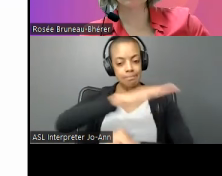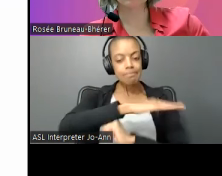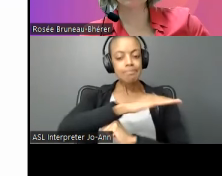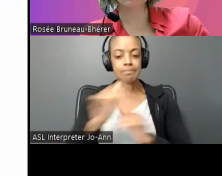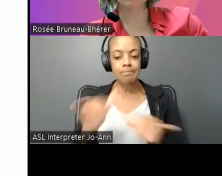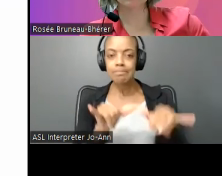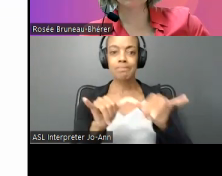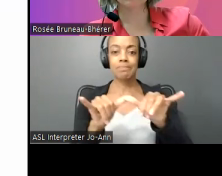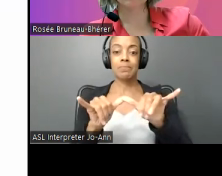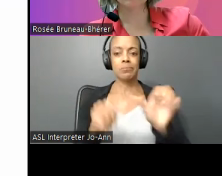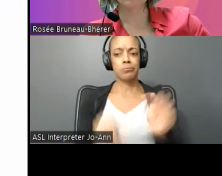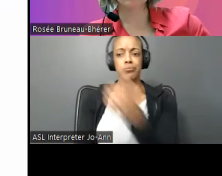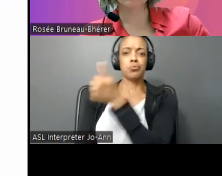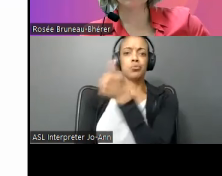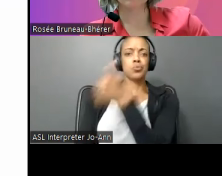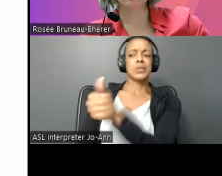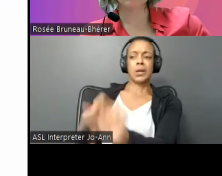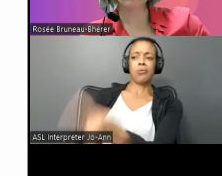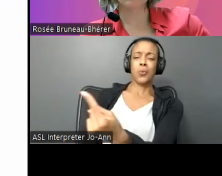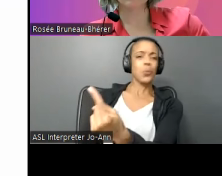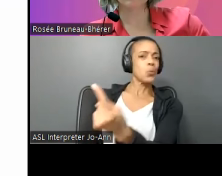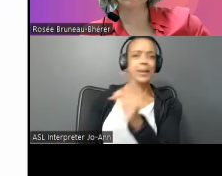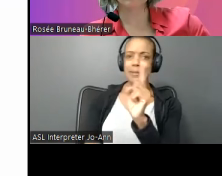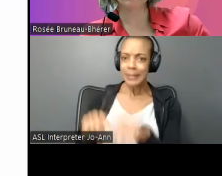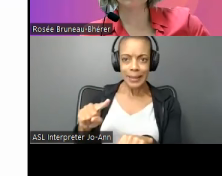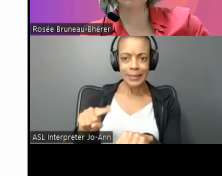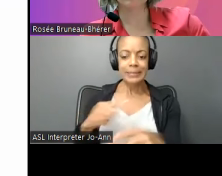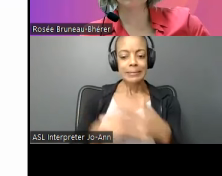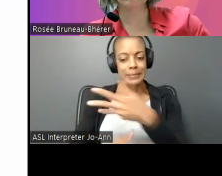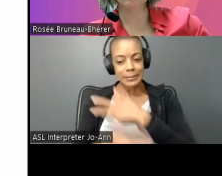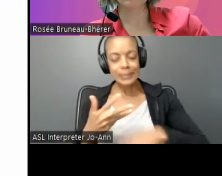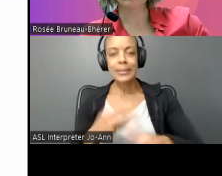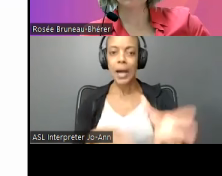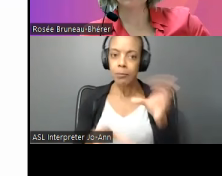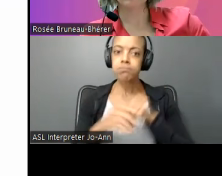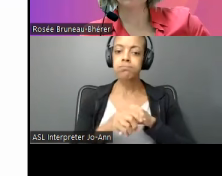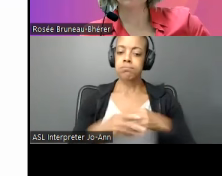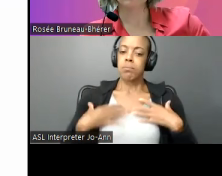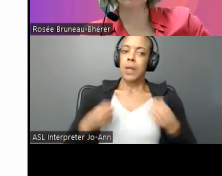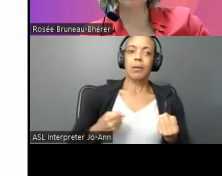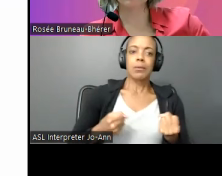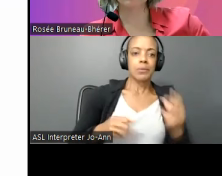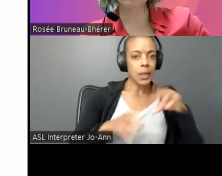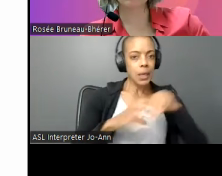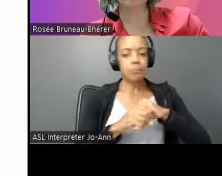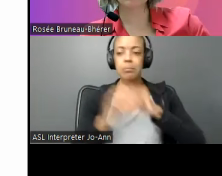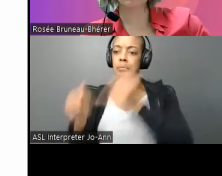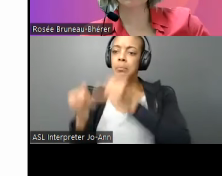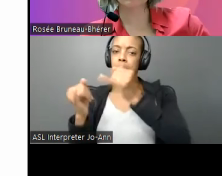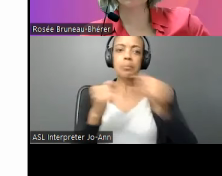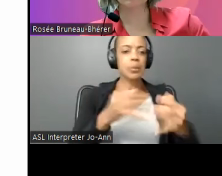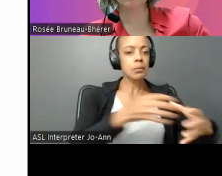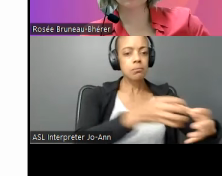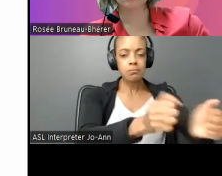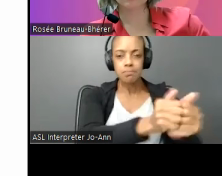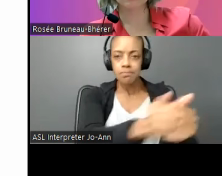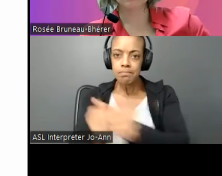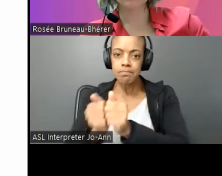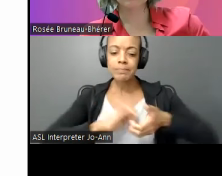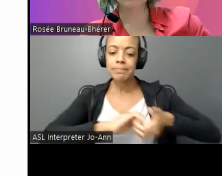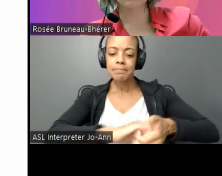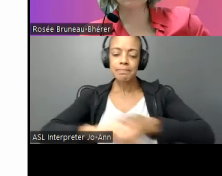own. And since strong societies are made up of healthy, contributing individuals, it's up to us as a community to make sure all young people